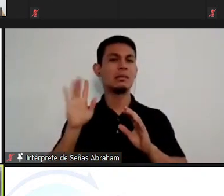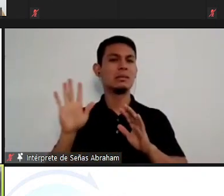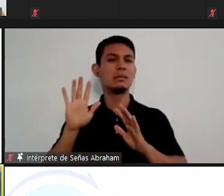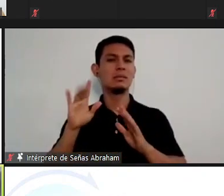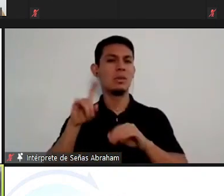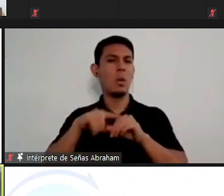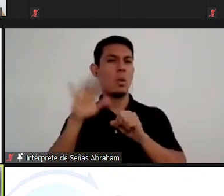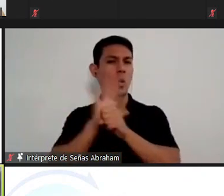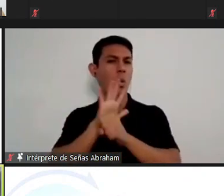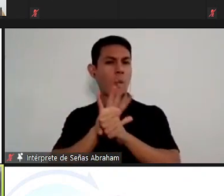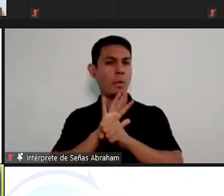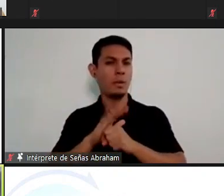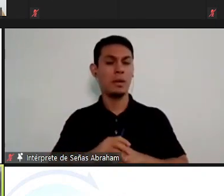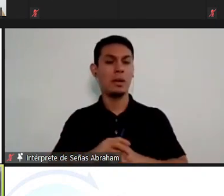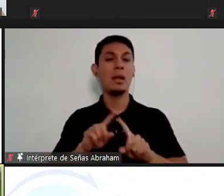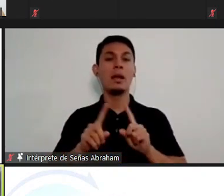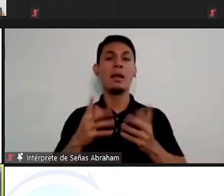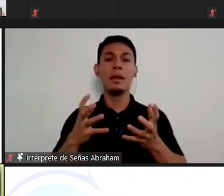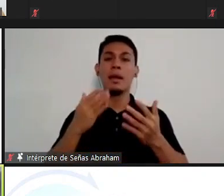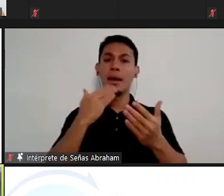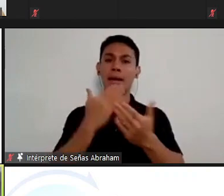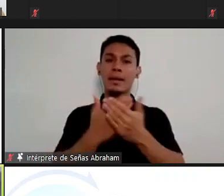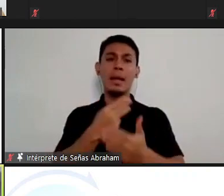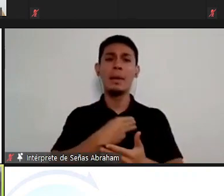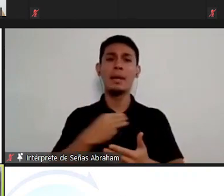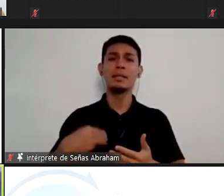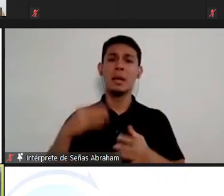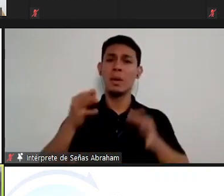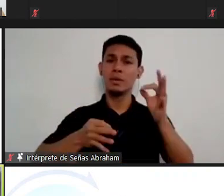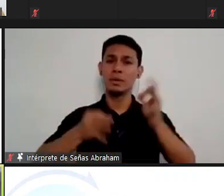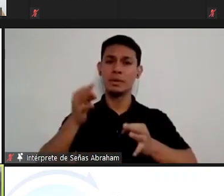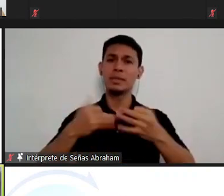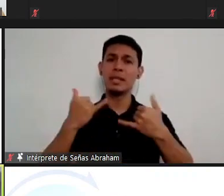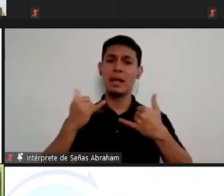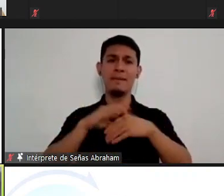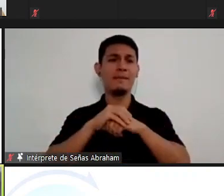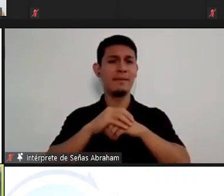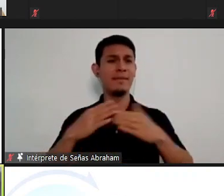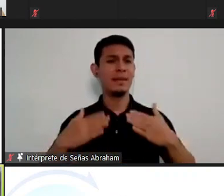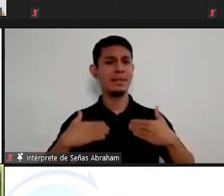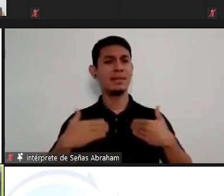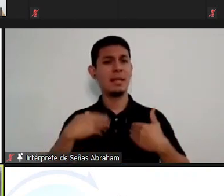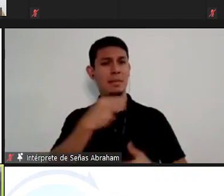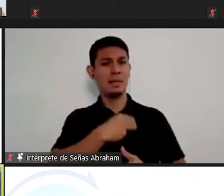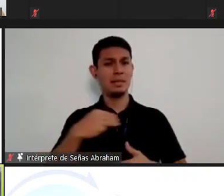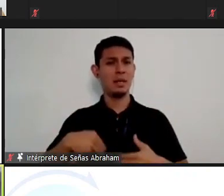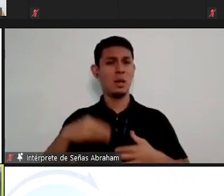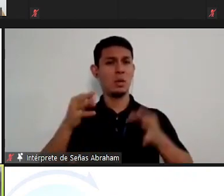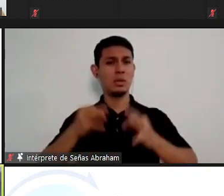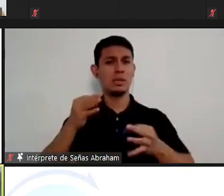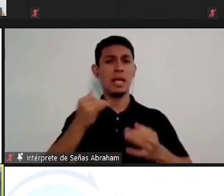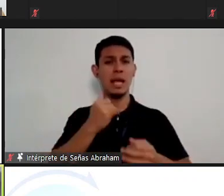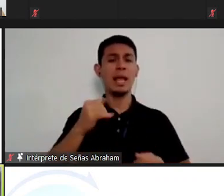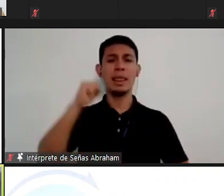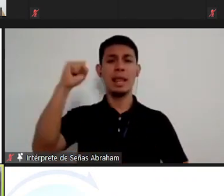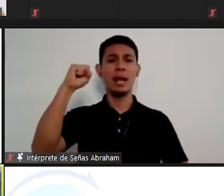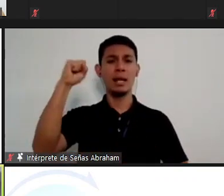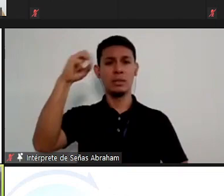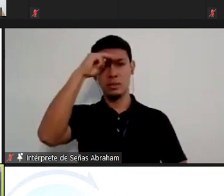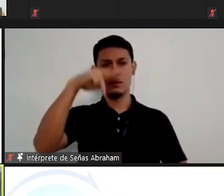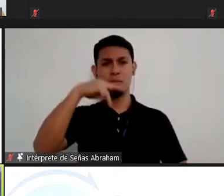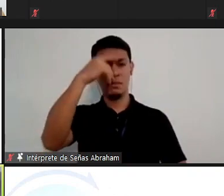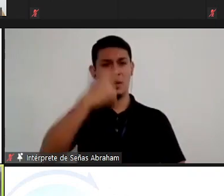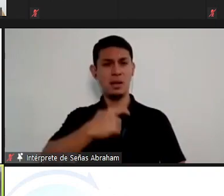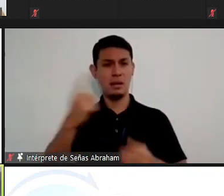us this day and i want to thank the ministry of justice and congratulate the minister of justice and